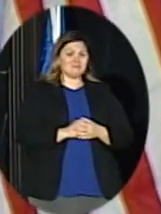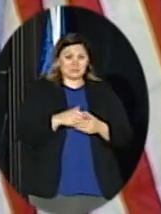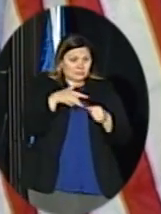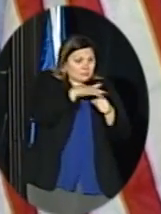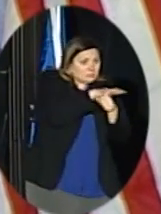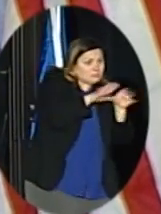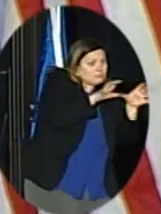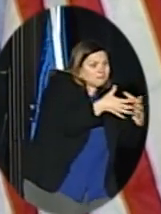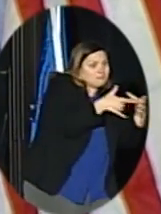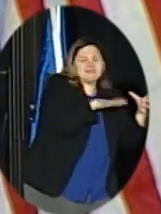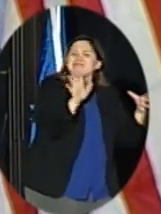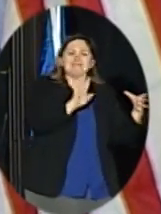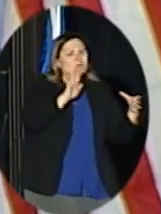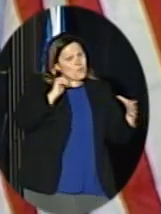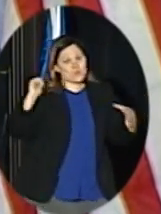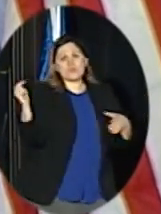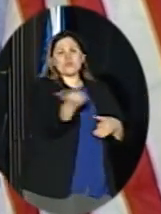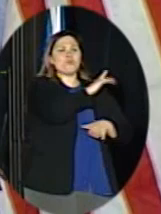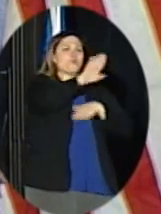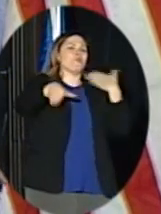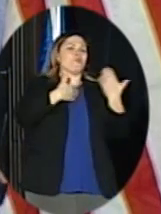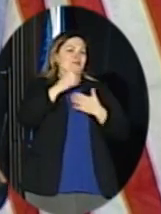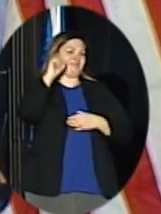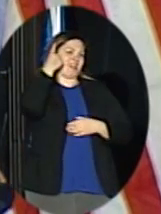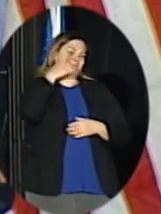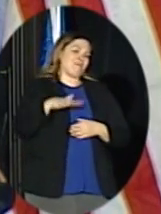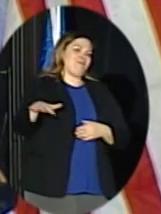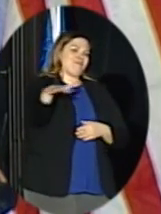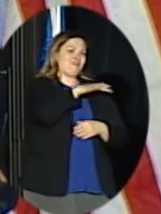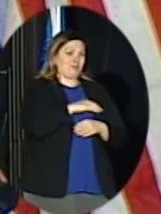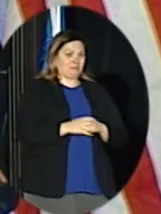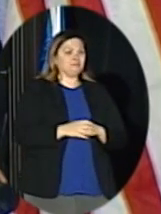equip families with tools to turn income into wealth.